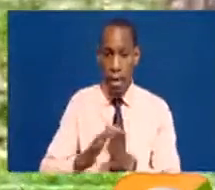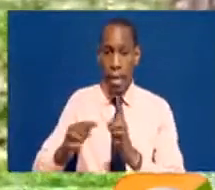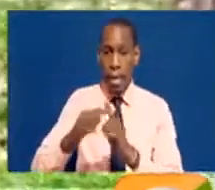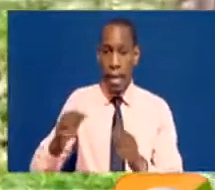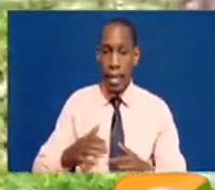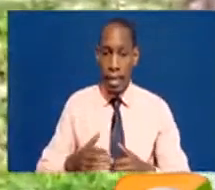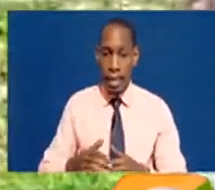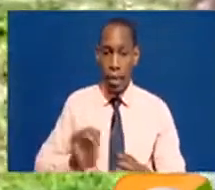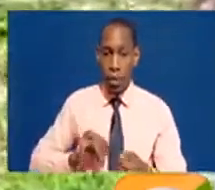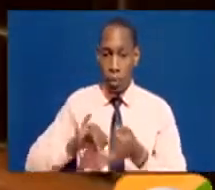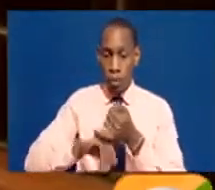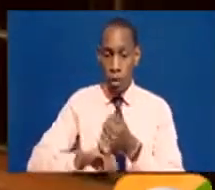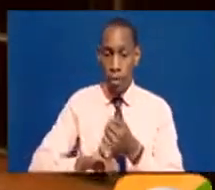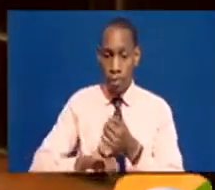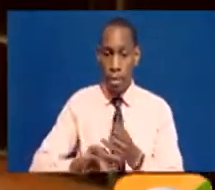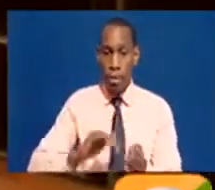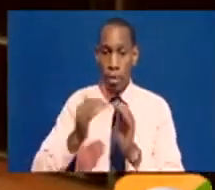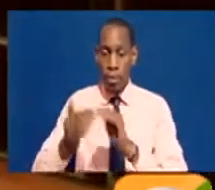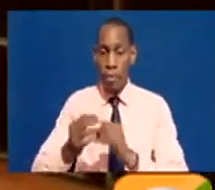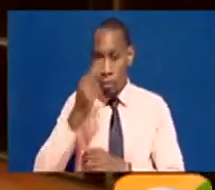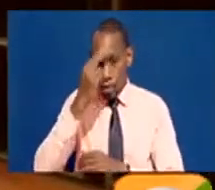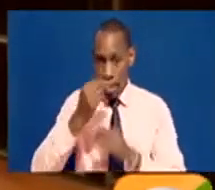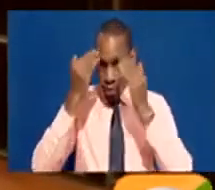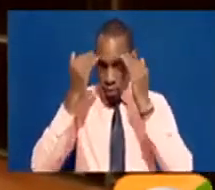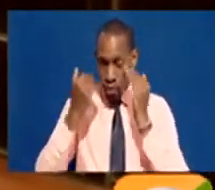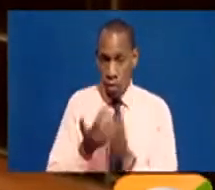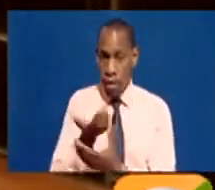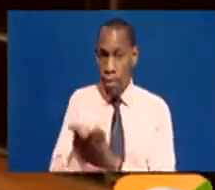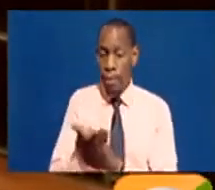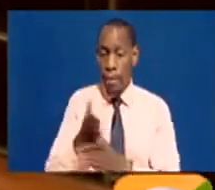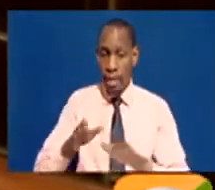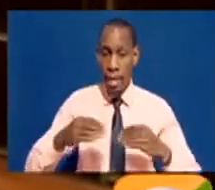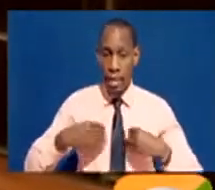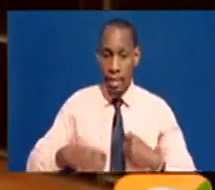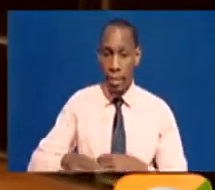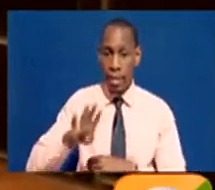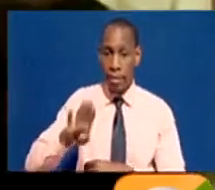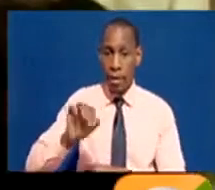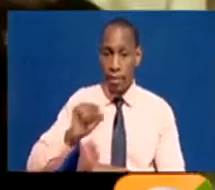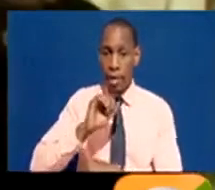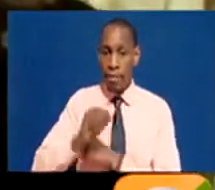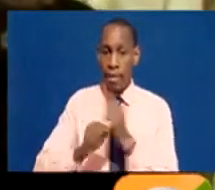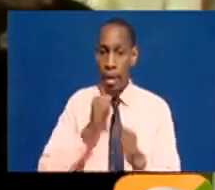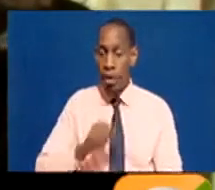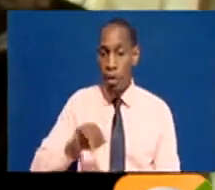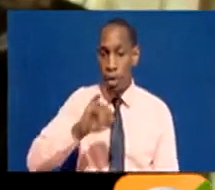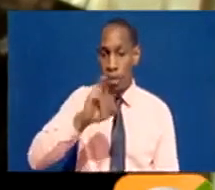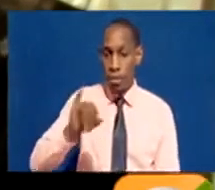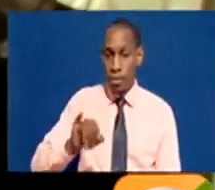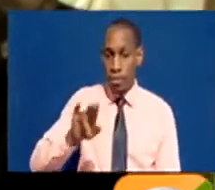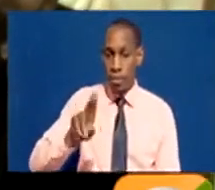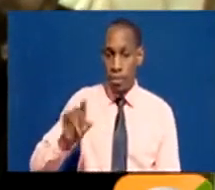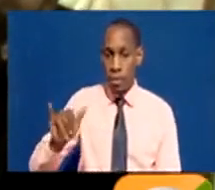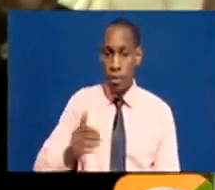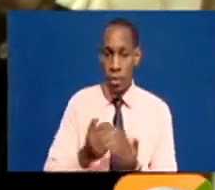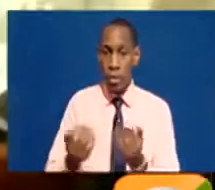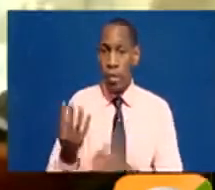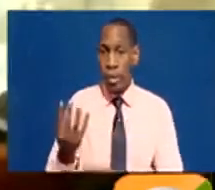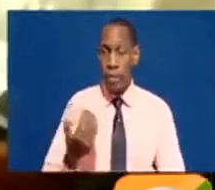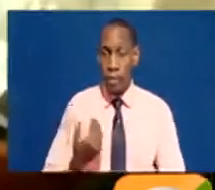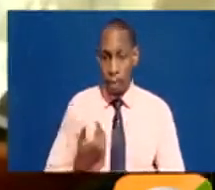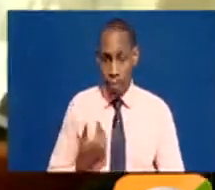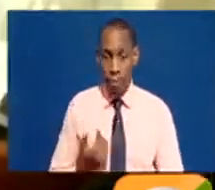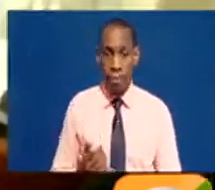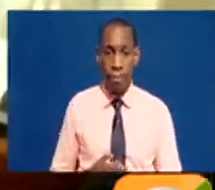his wife and arraigned in Narok for plea taking. 45-year-old Judy Silate, a mother of four from